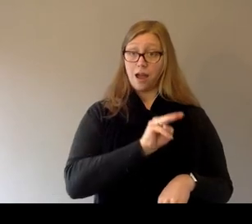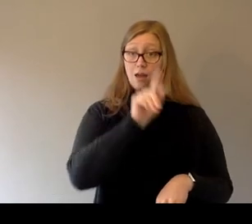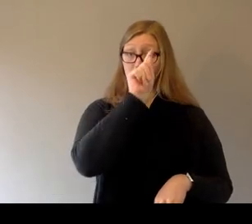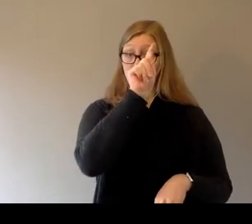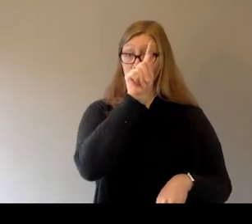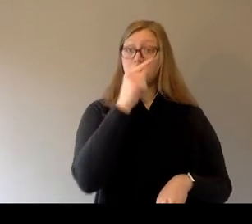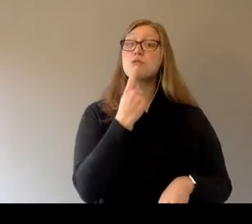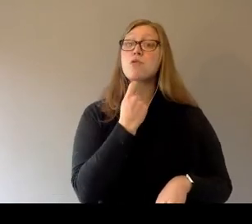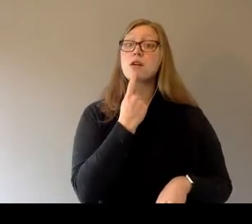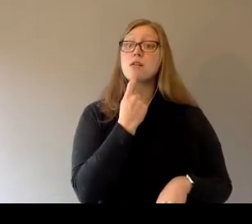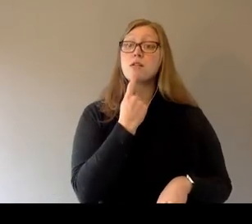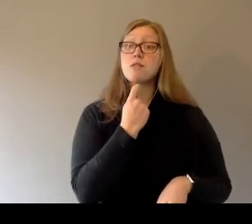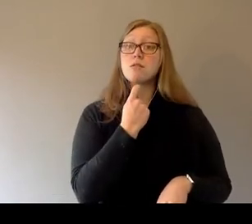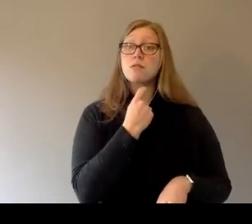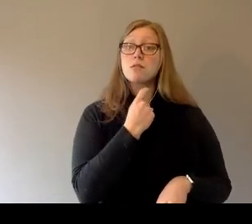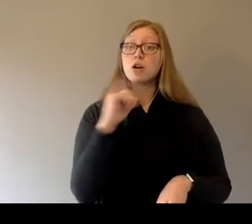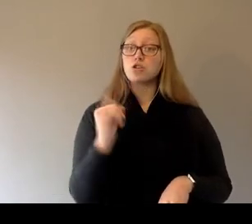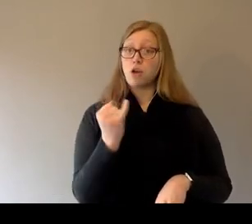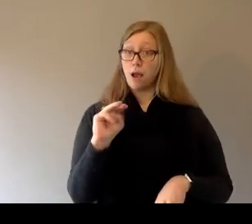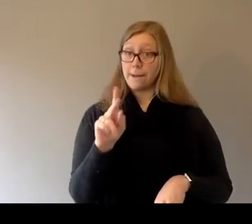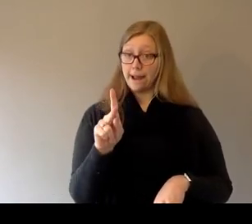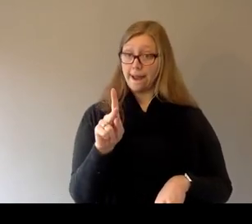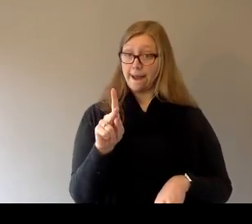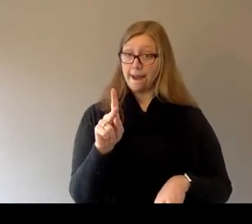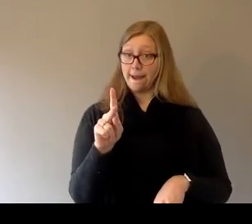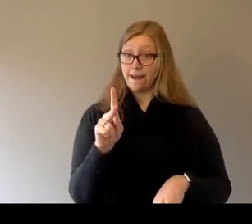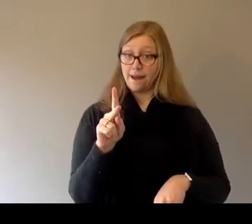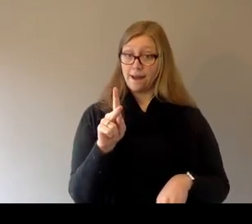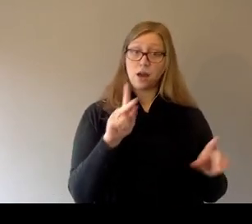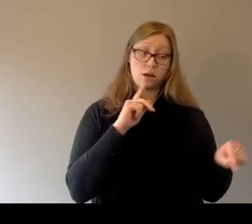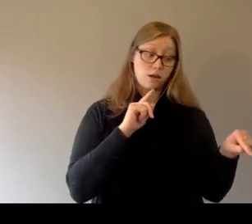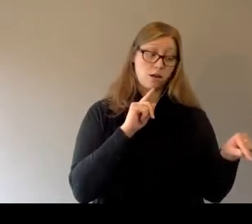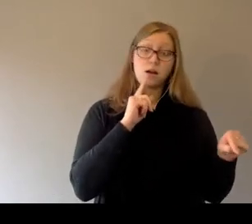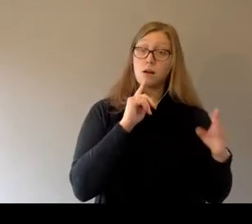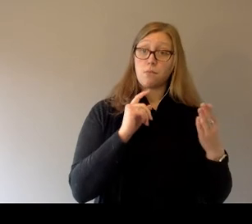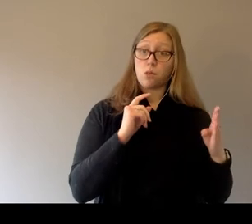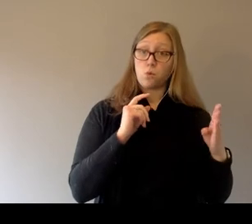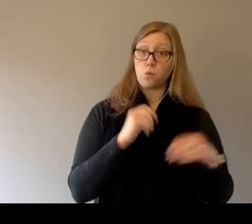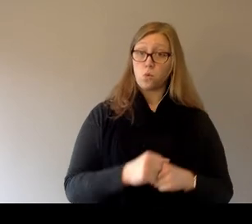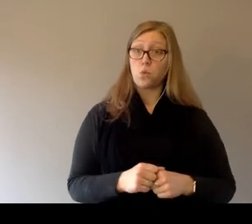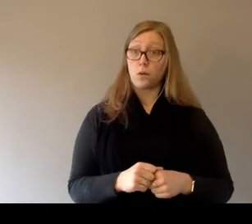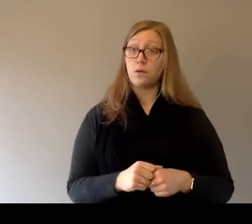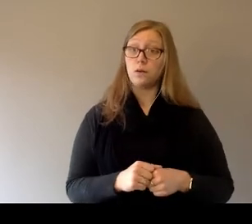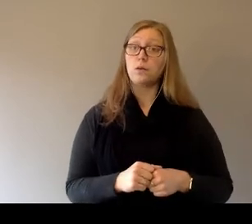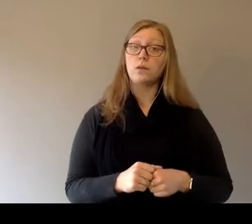and JMK is going to be blue. All right.